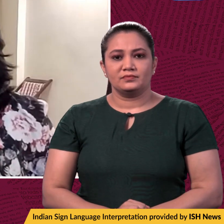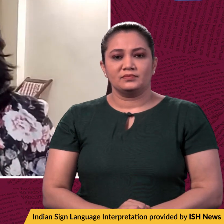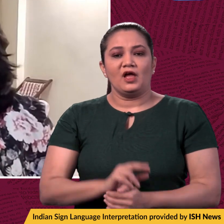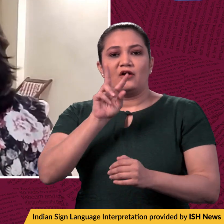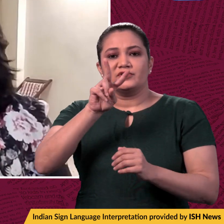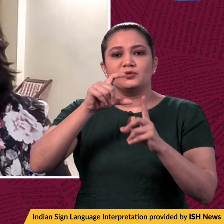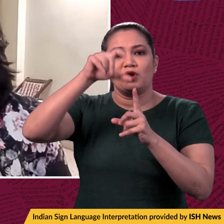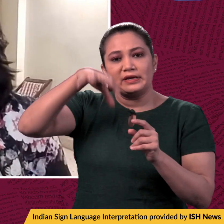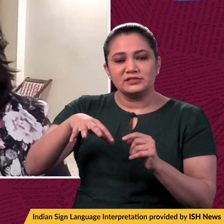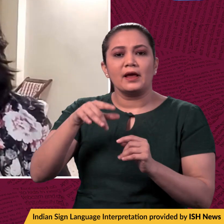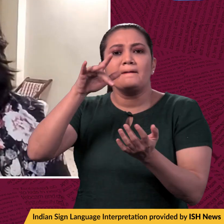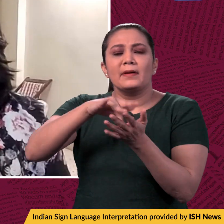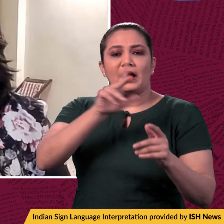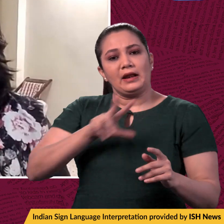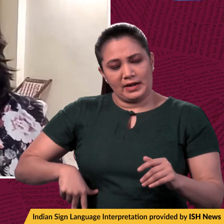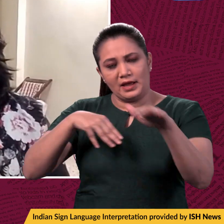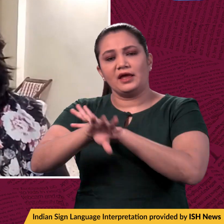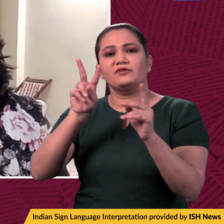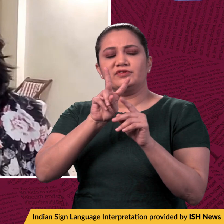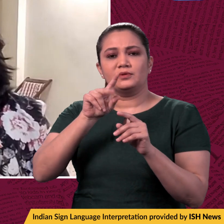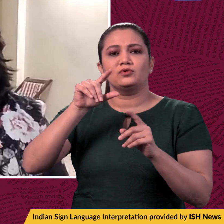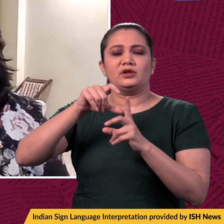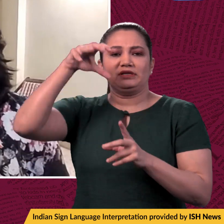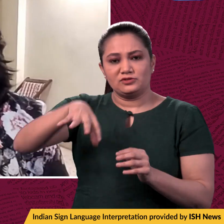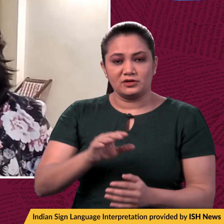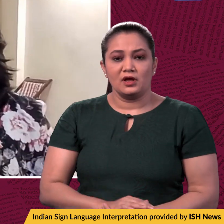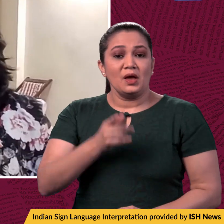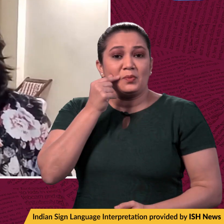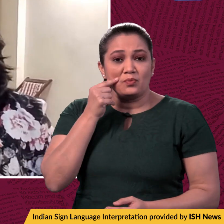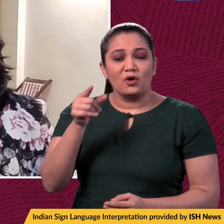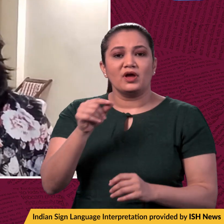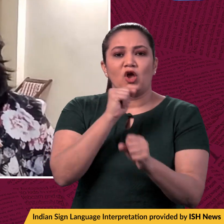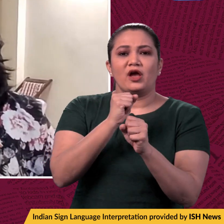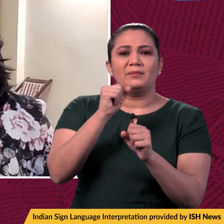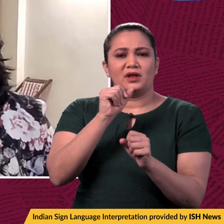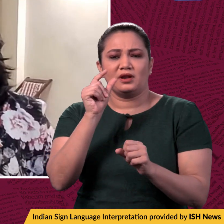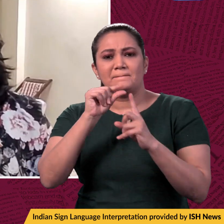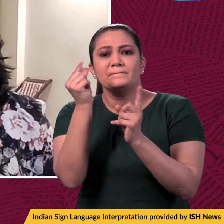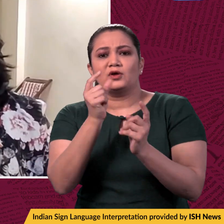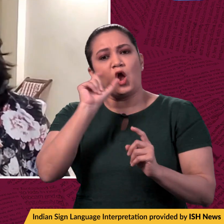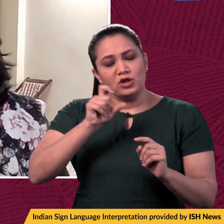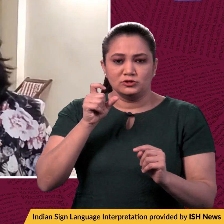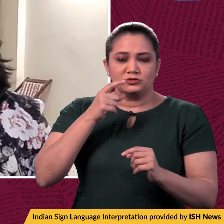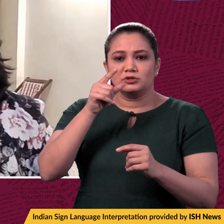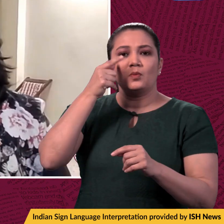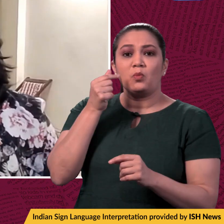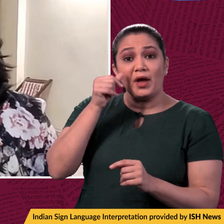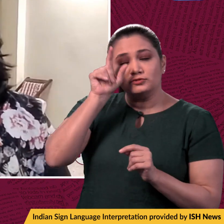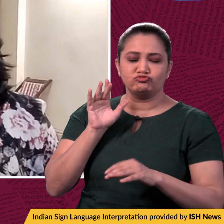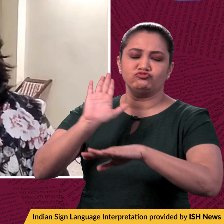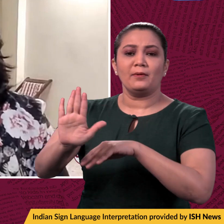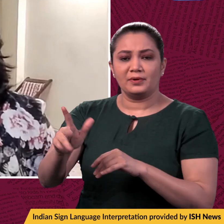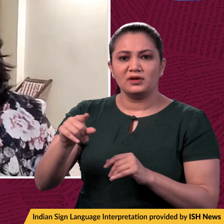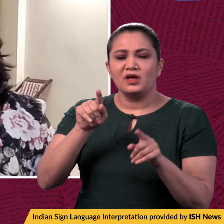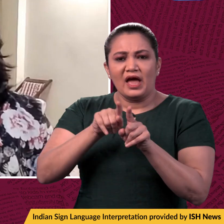in from Vijaypura district in the state of Karnataka, where a male student of a government PU college was stopped